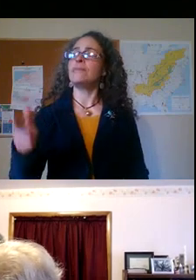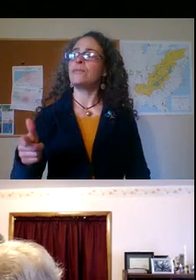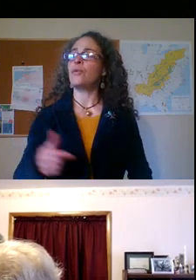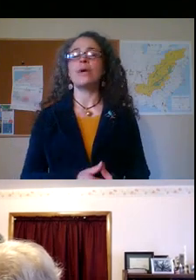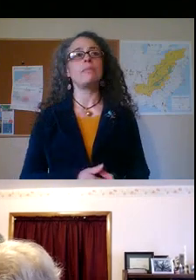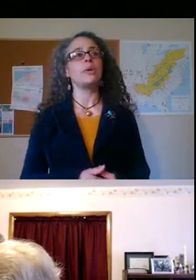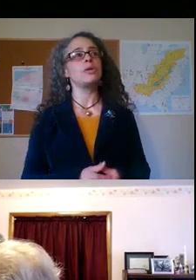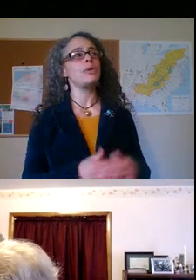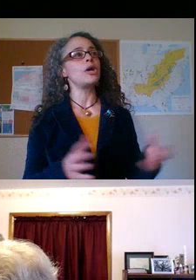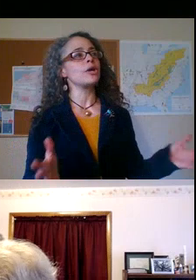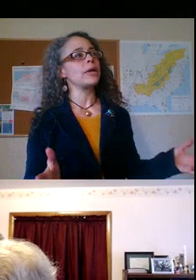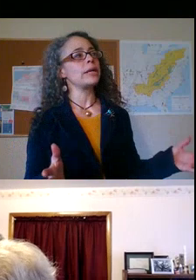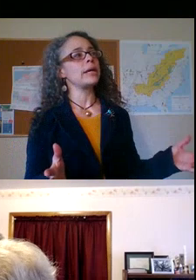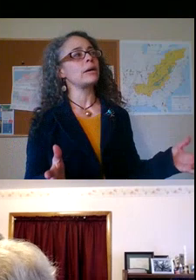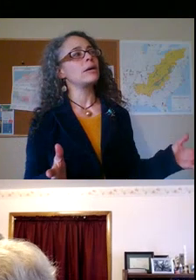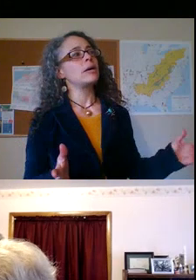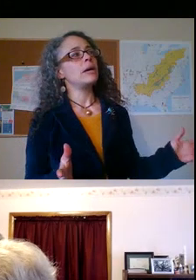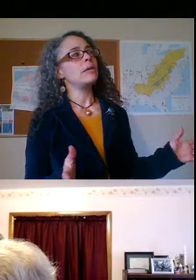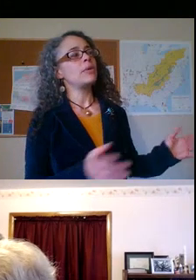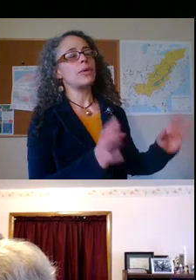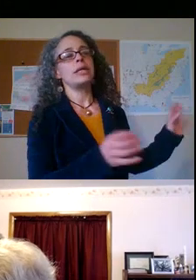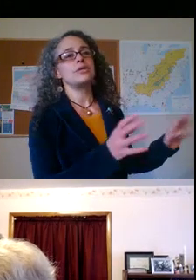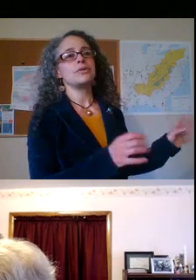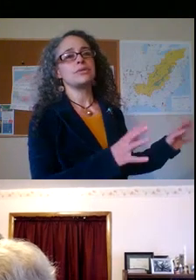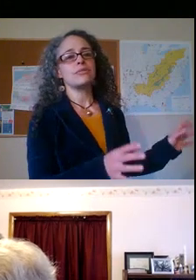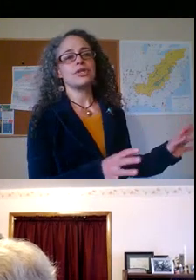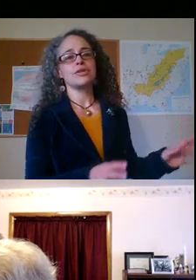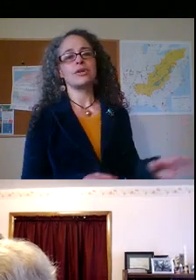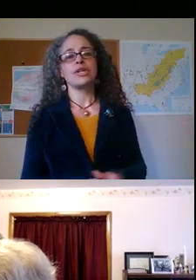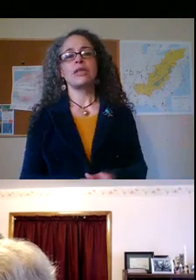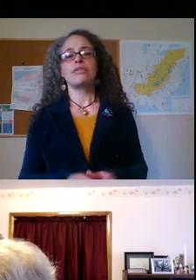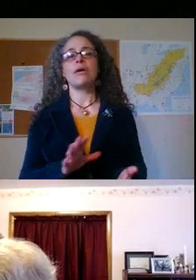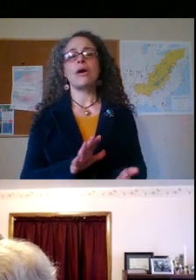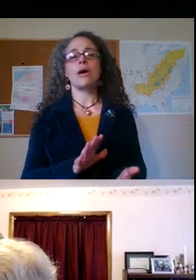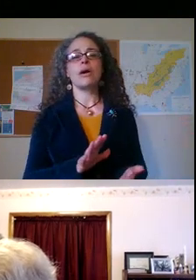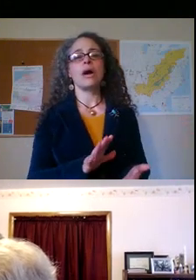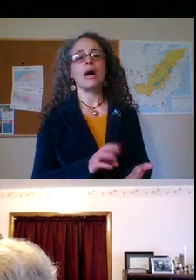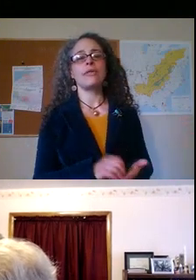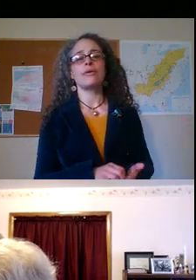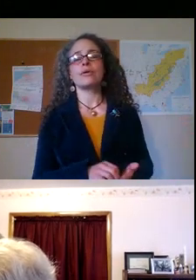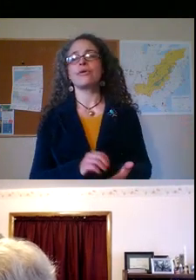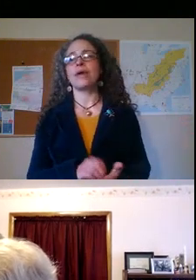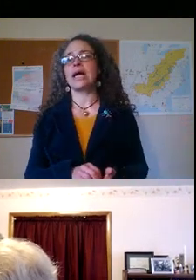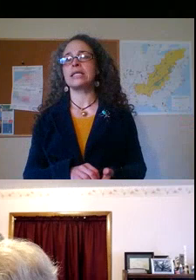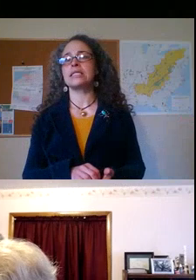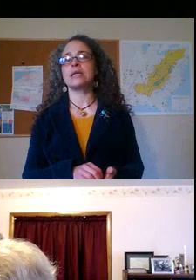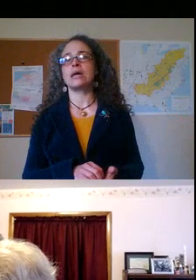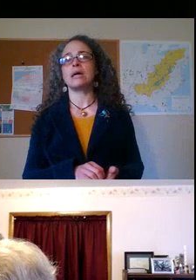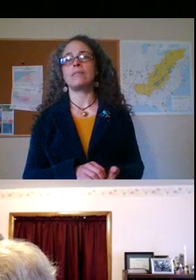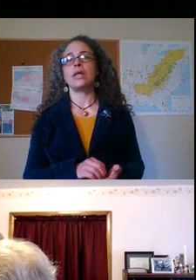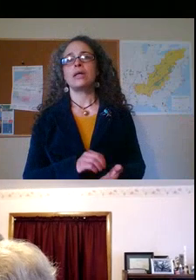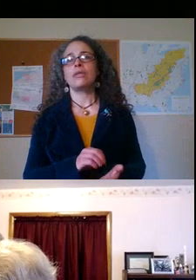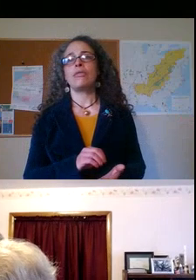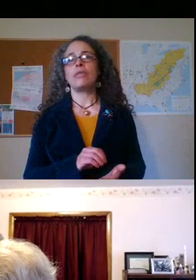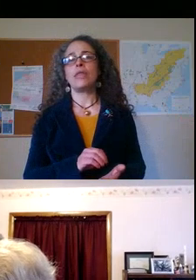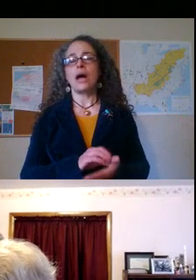something of like, we want to build a park right now, but we need to do some research. There are other grants